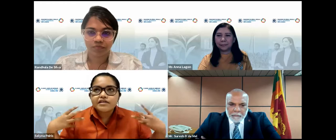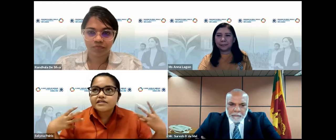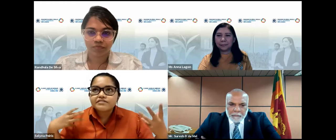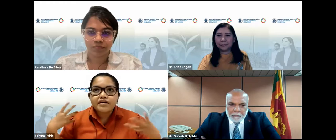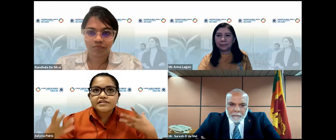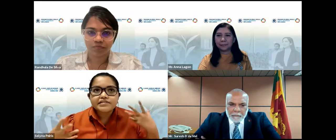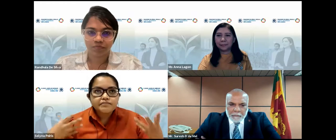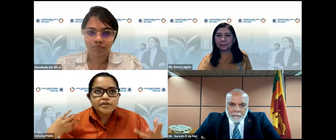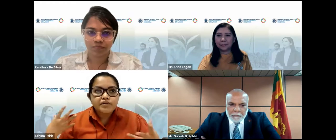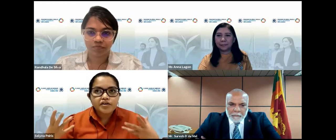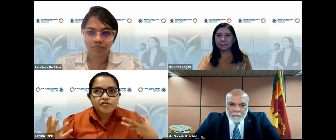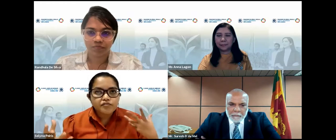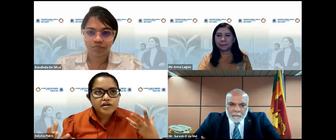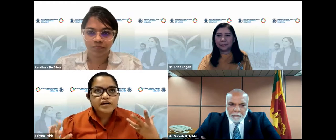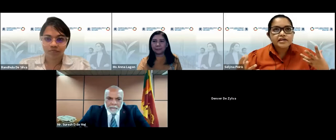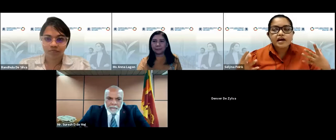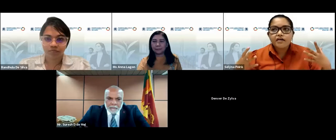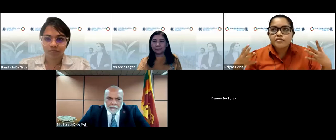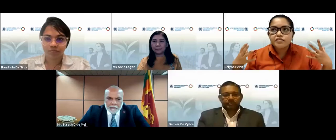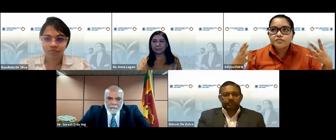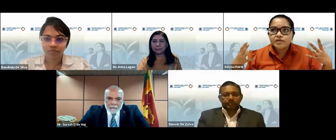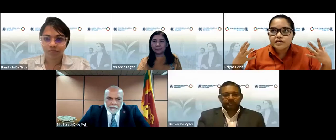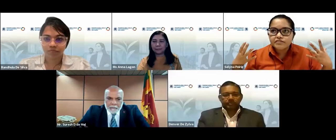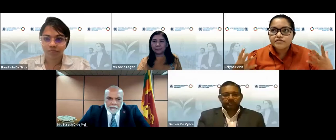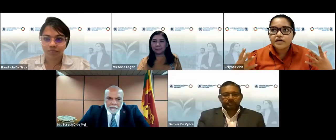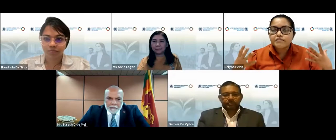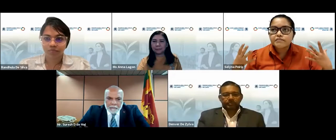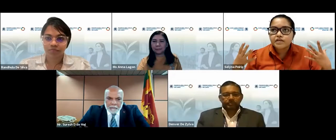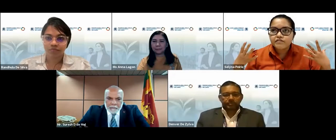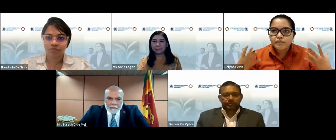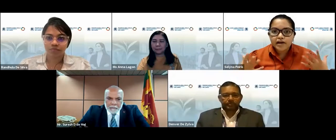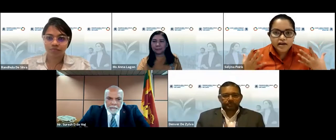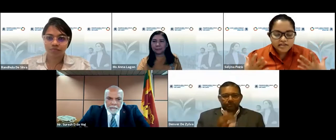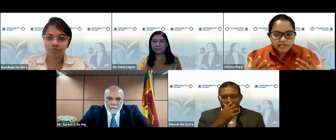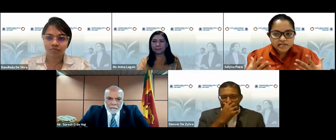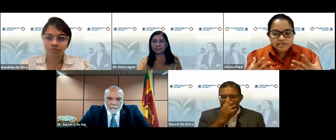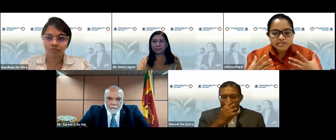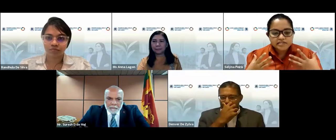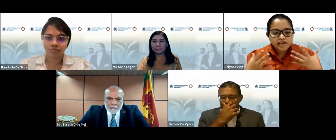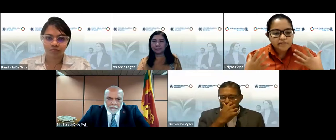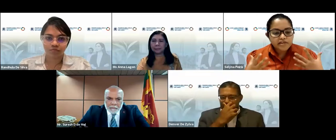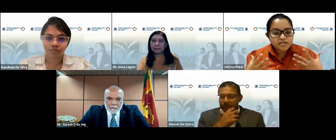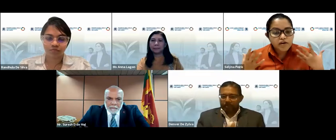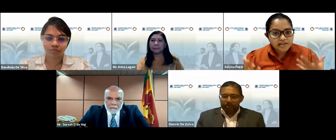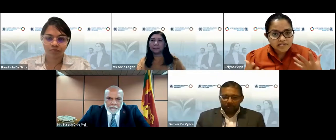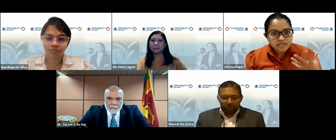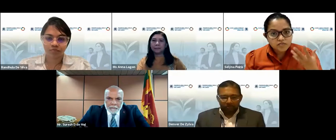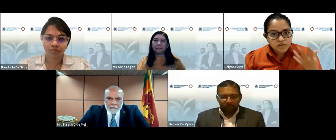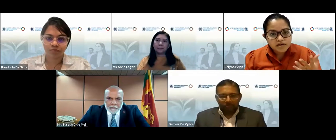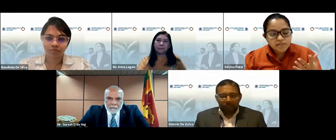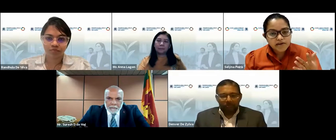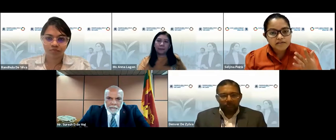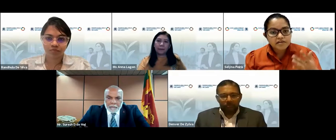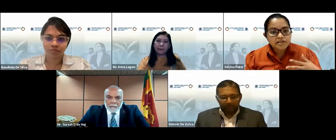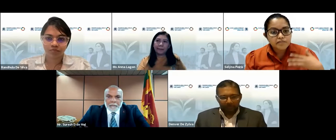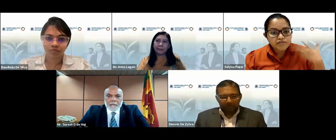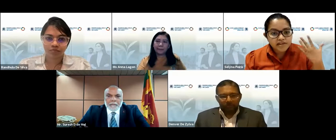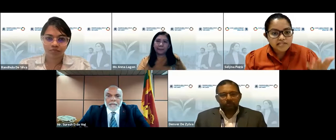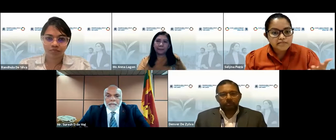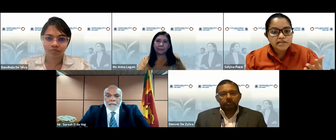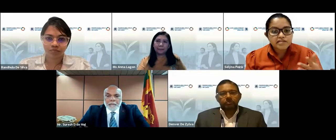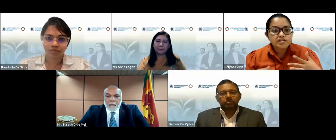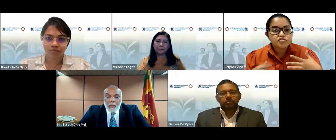mean, it's a very simple way of working. We give my artisans the ability to access work by giving